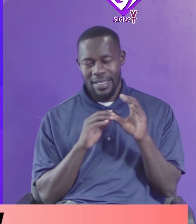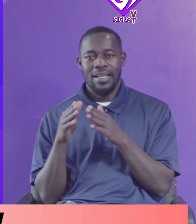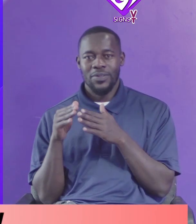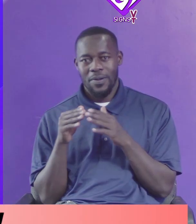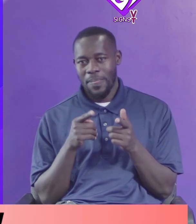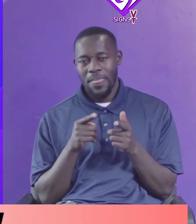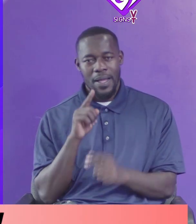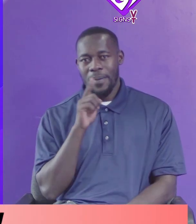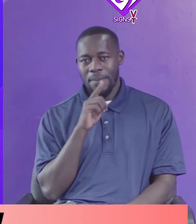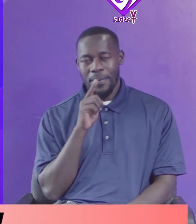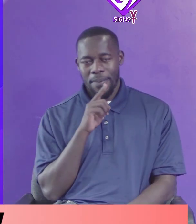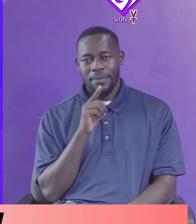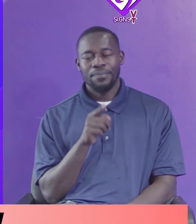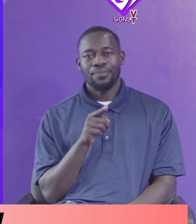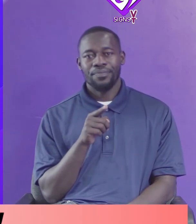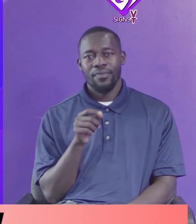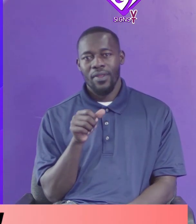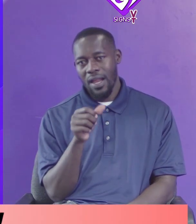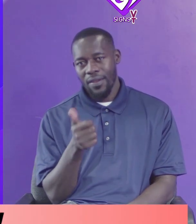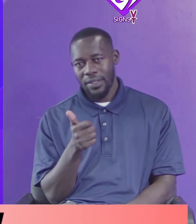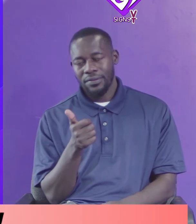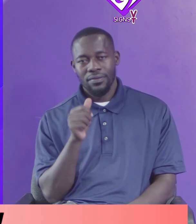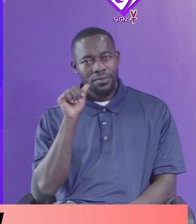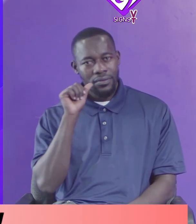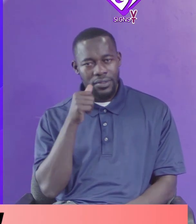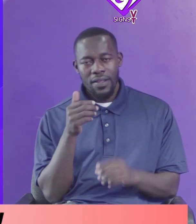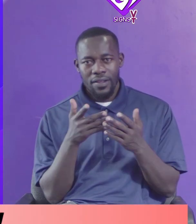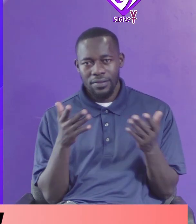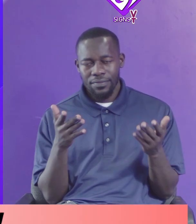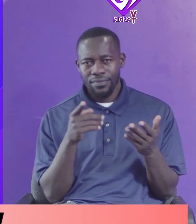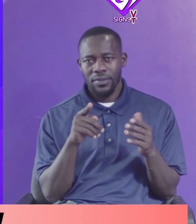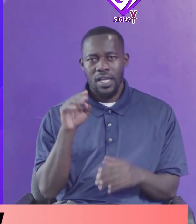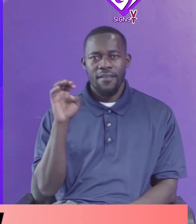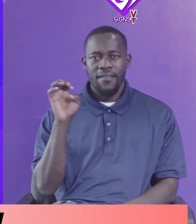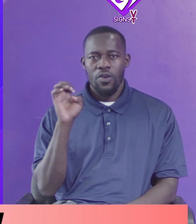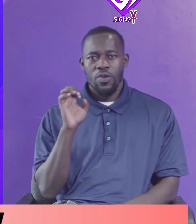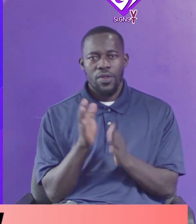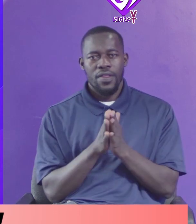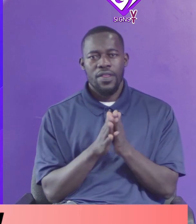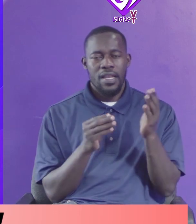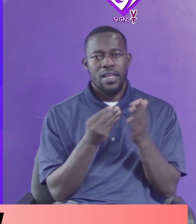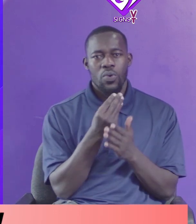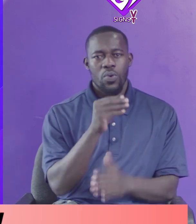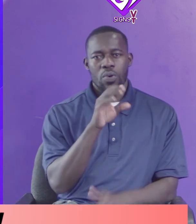that in a few. Another key interesting match being played this afternoon. Everton, Newcastle. Everton last time out,